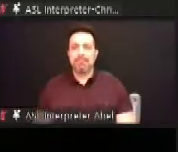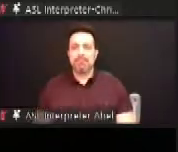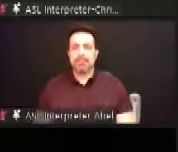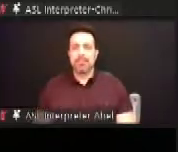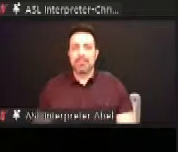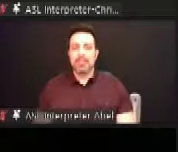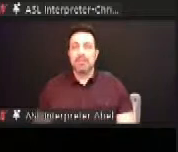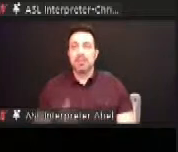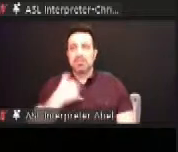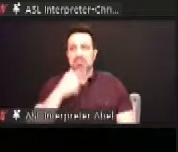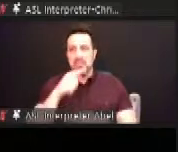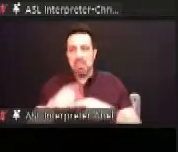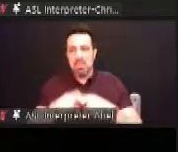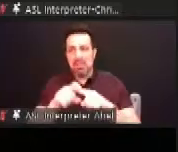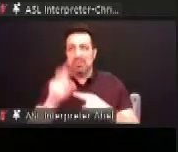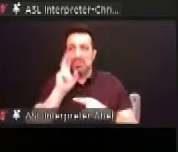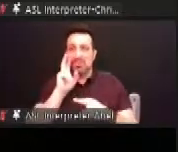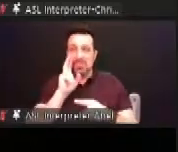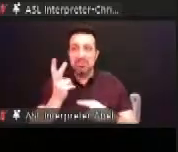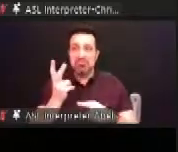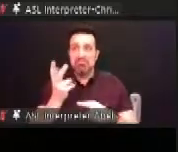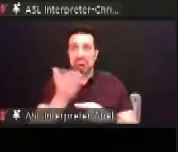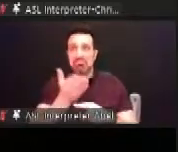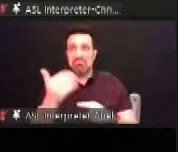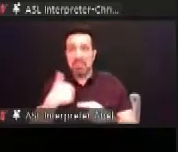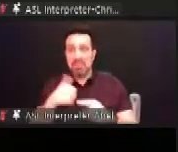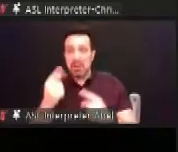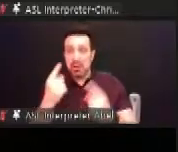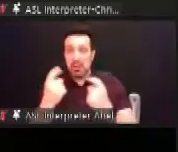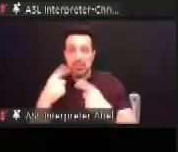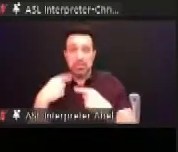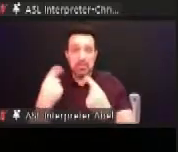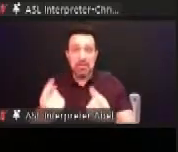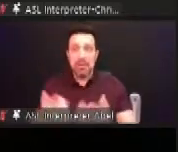So I'll pause there to see if you have any questions so far.